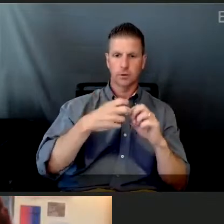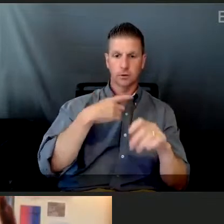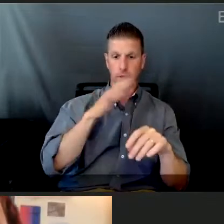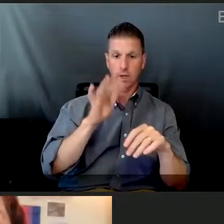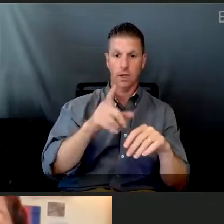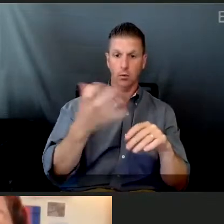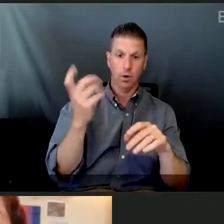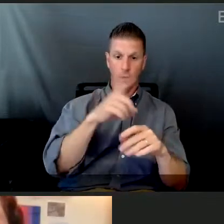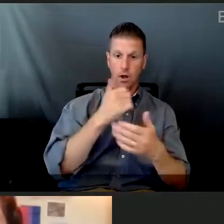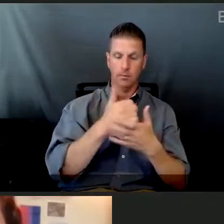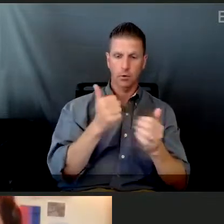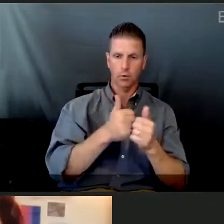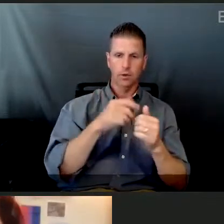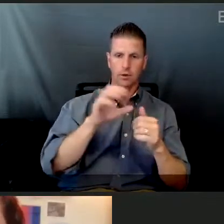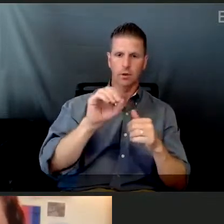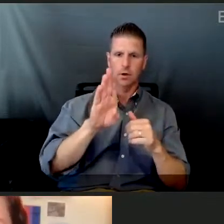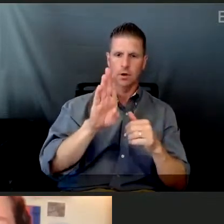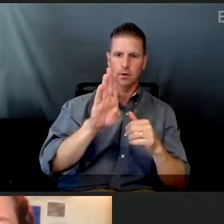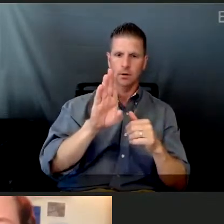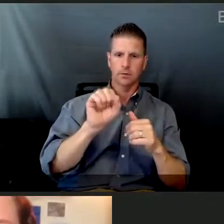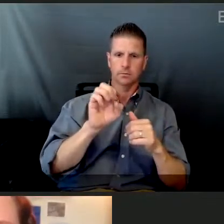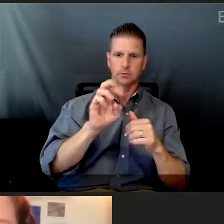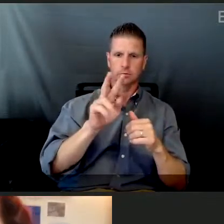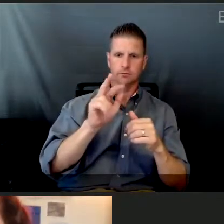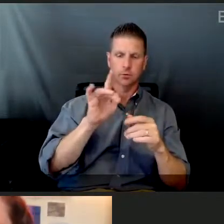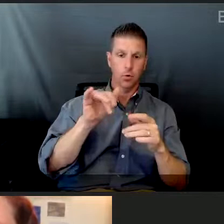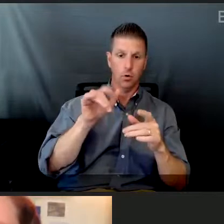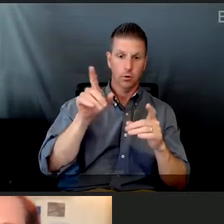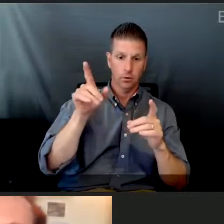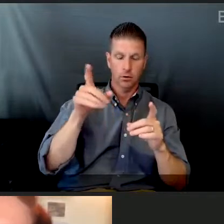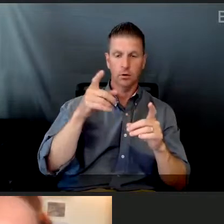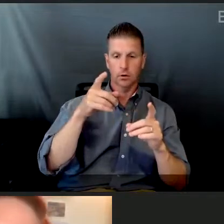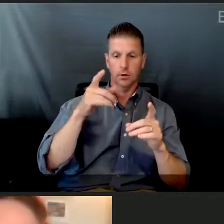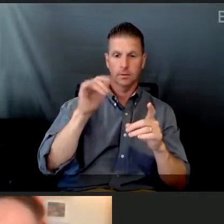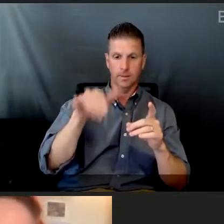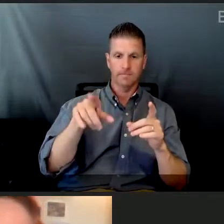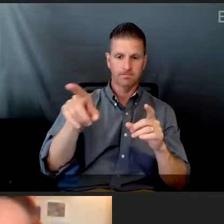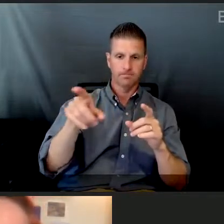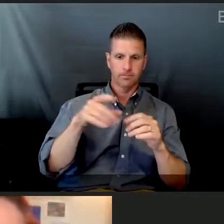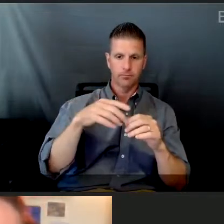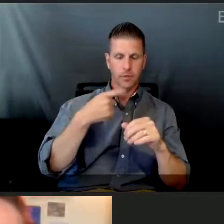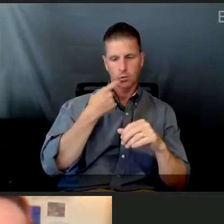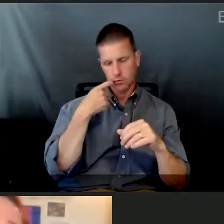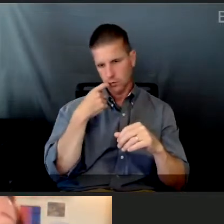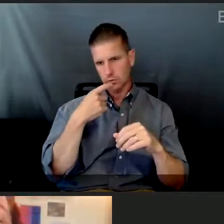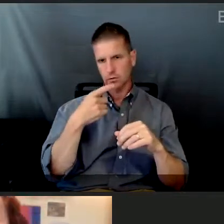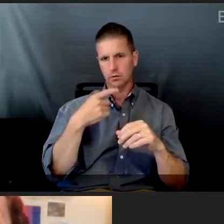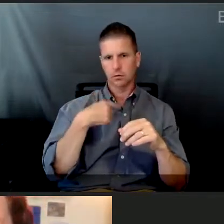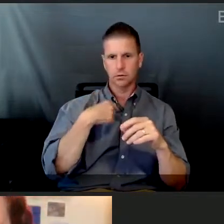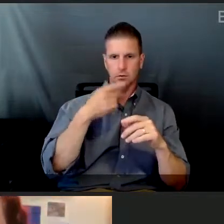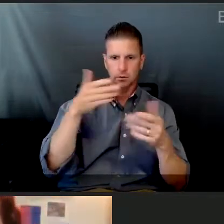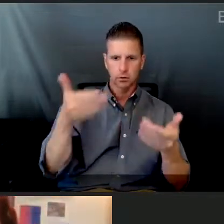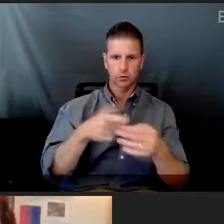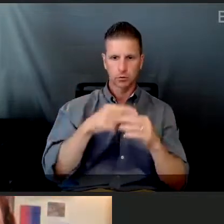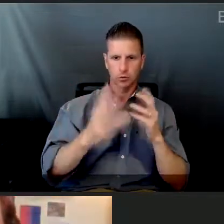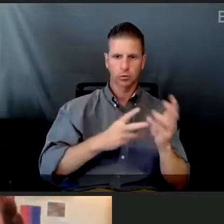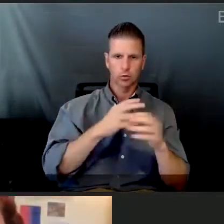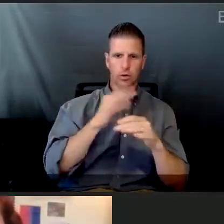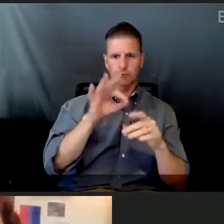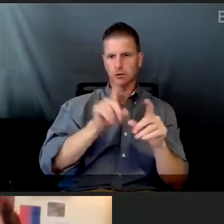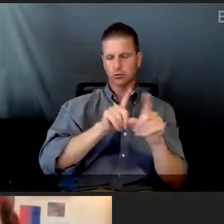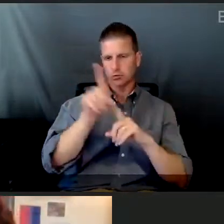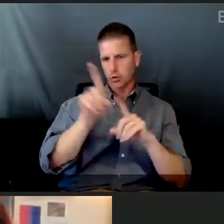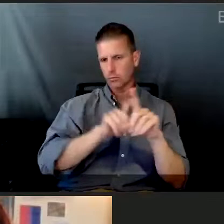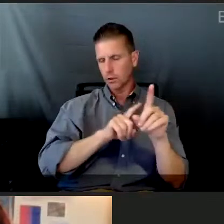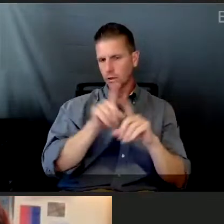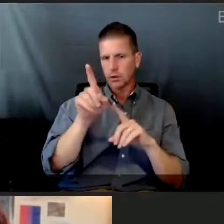to come help with the observatory? I was like, yes. And then from there, I was hooked. And I got introduced to the world of astronomy, and I kind of fell